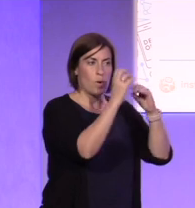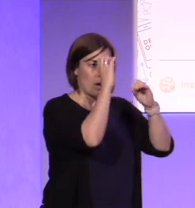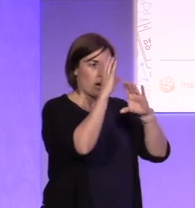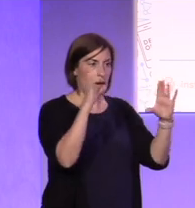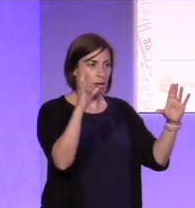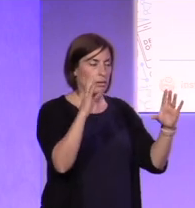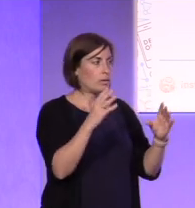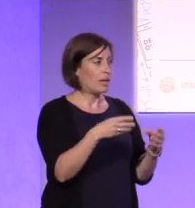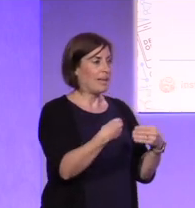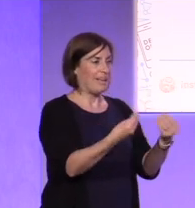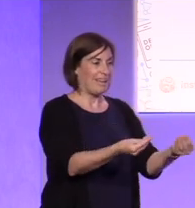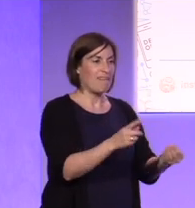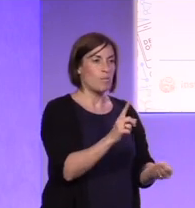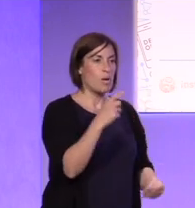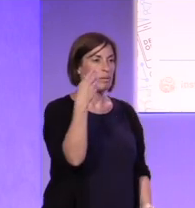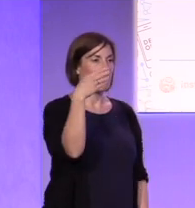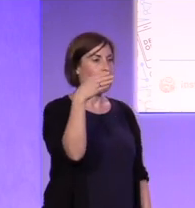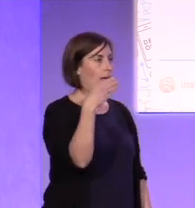flag.